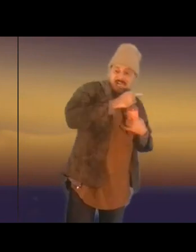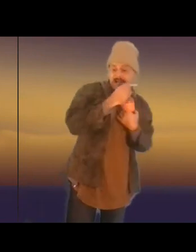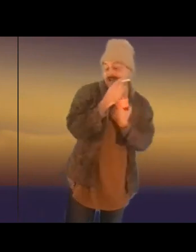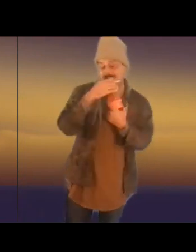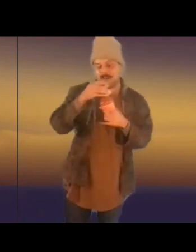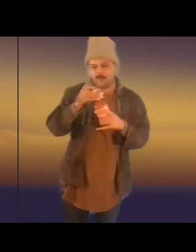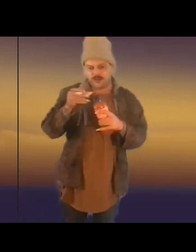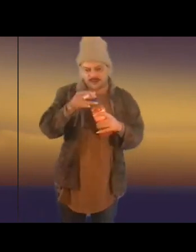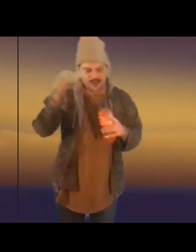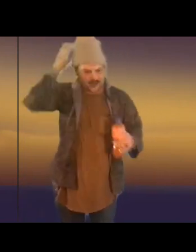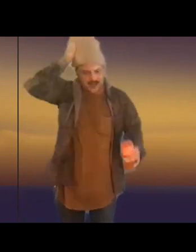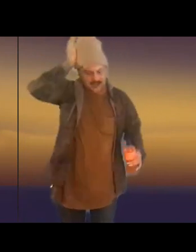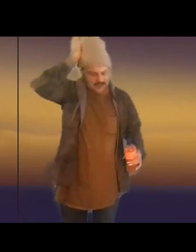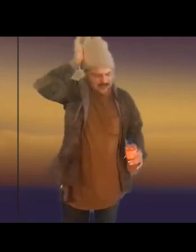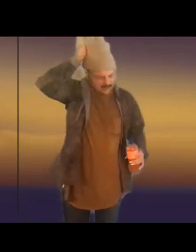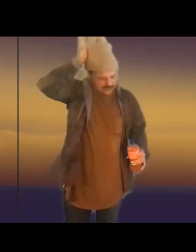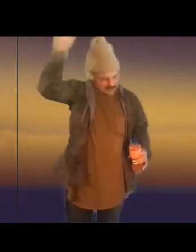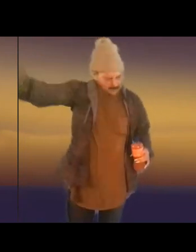Gee, I never would have thought.